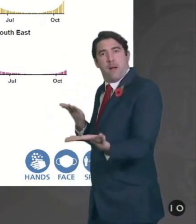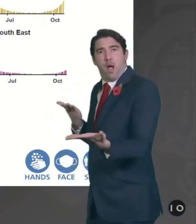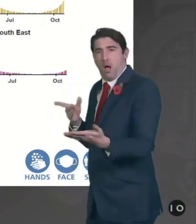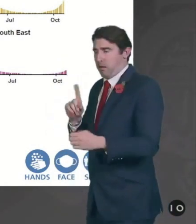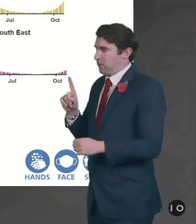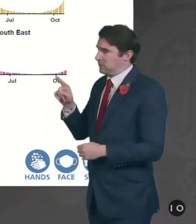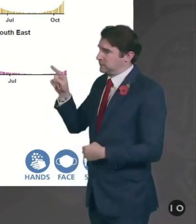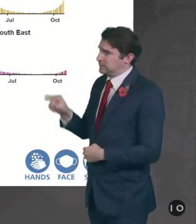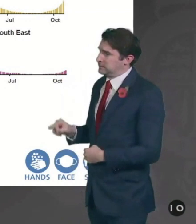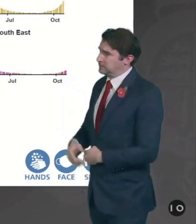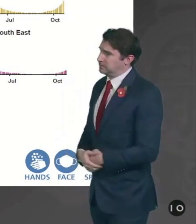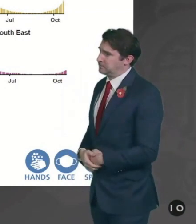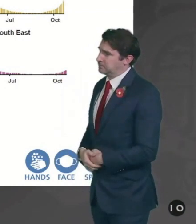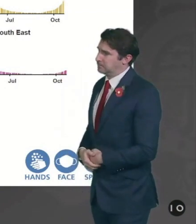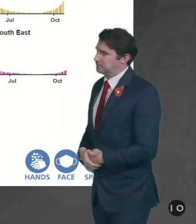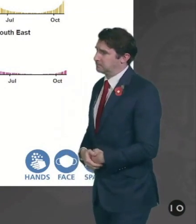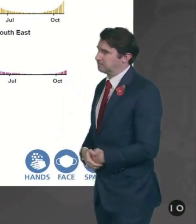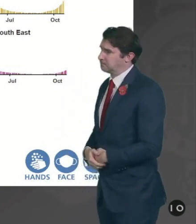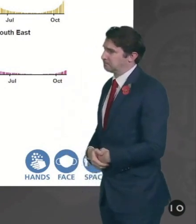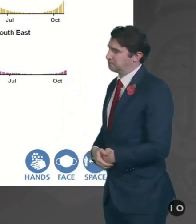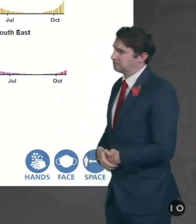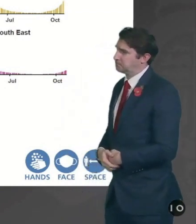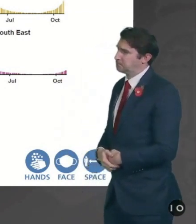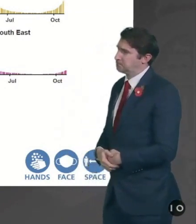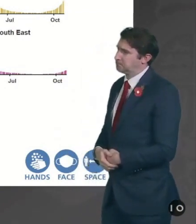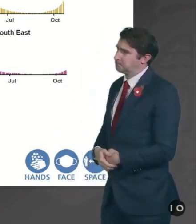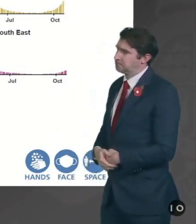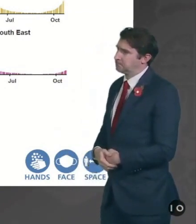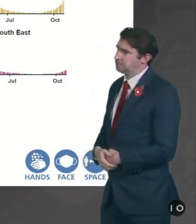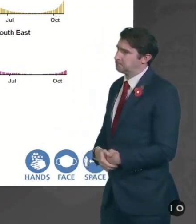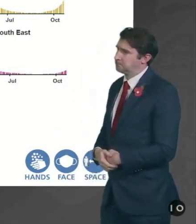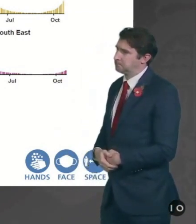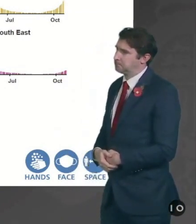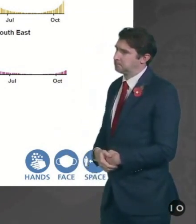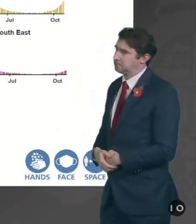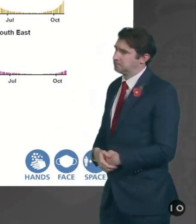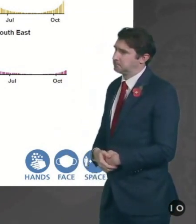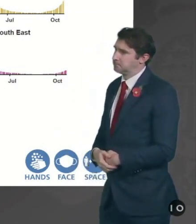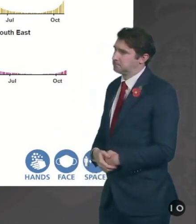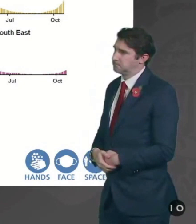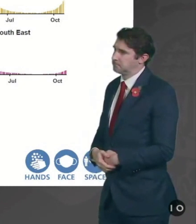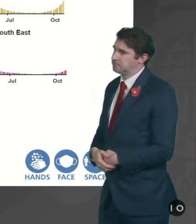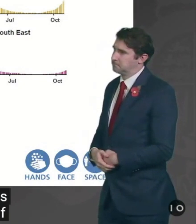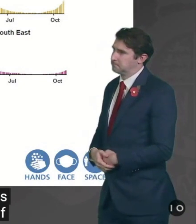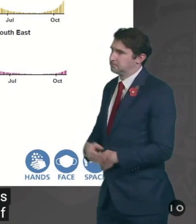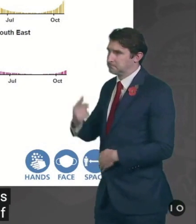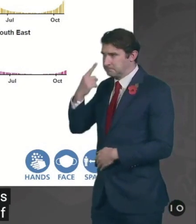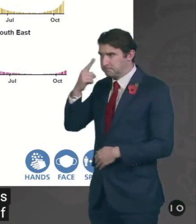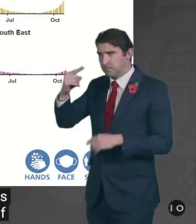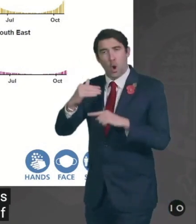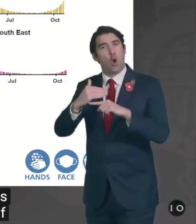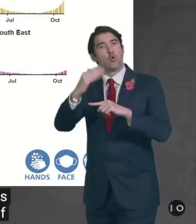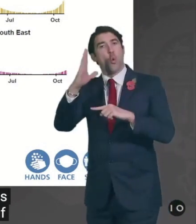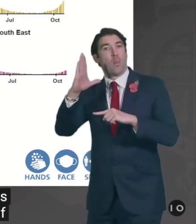close to the peak that we previously had, but it is increasing in every area. And if we do